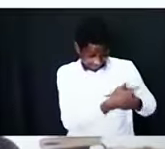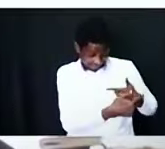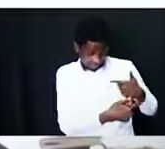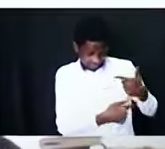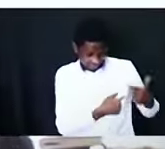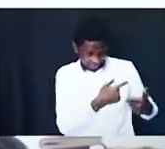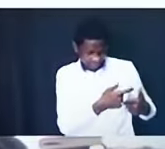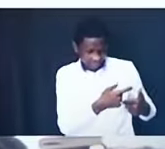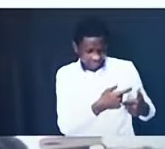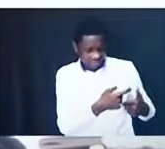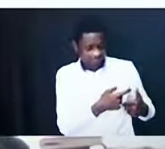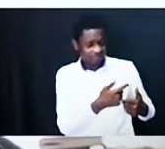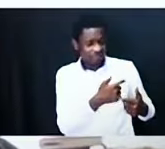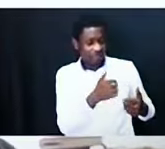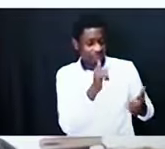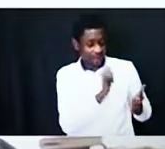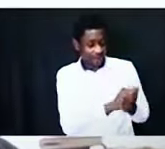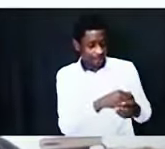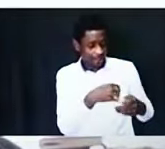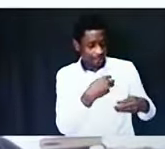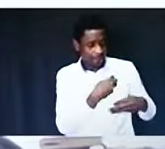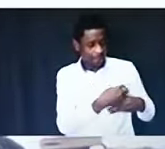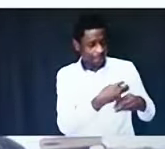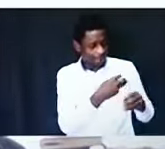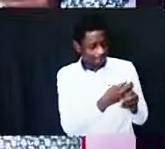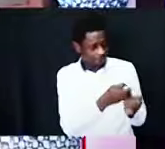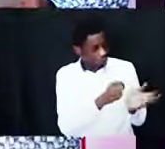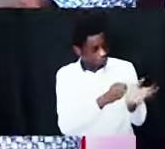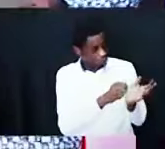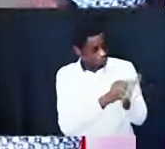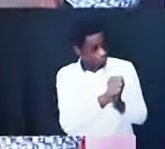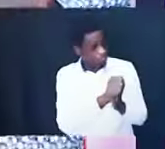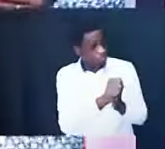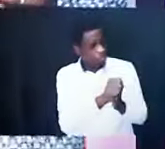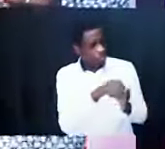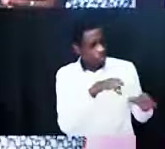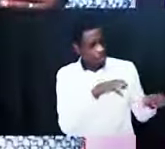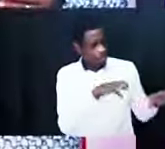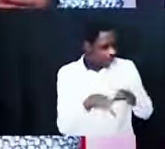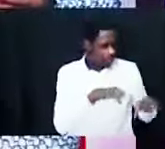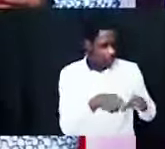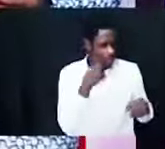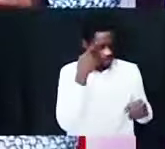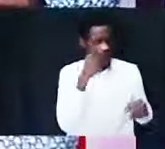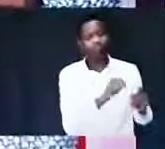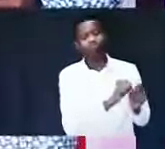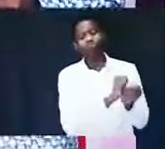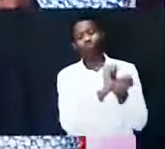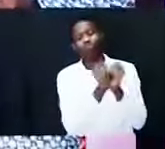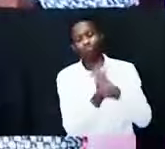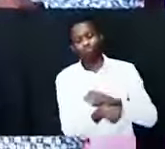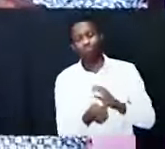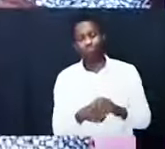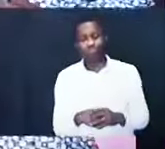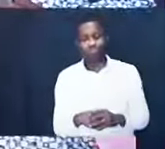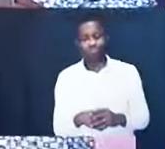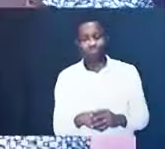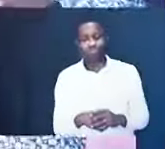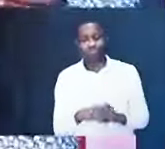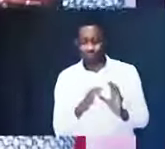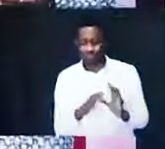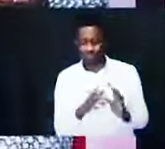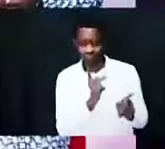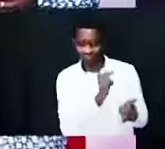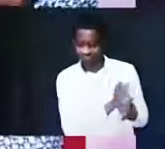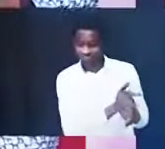that activates the truth for transformation. And I want you to hold to